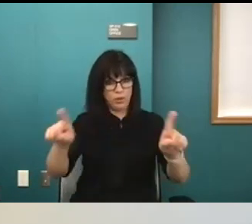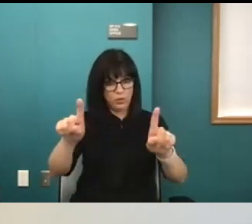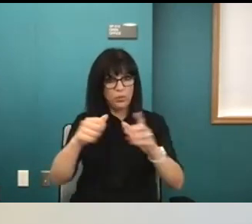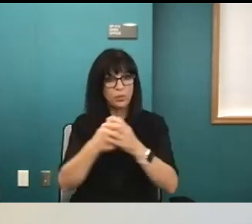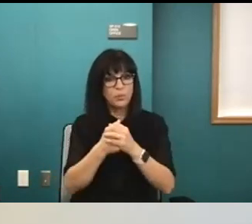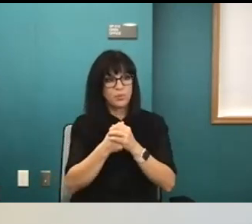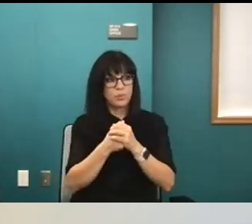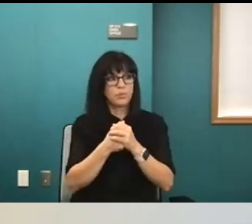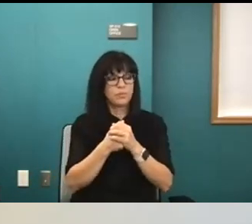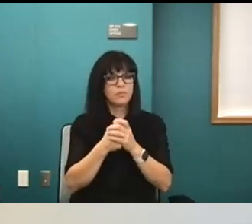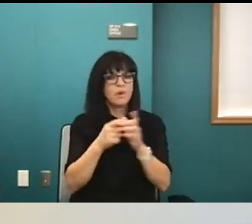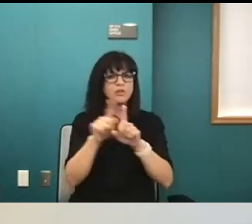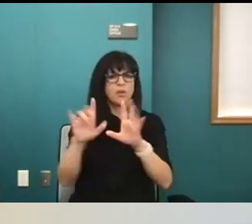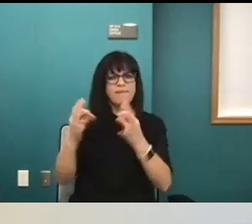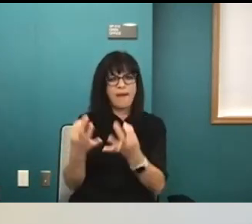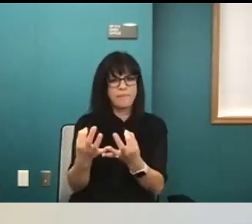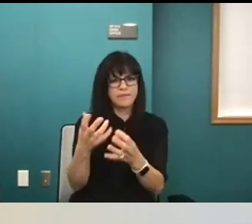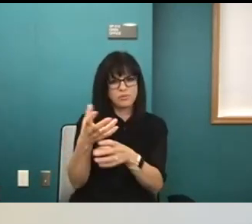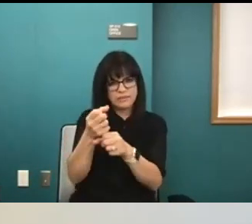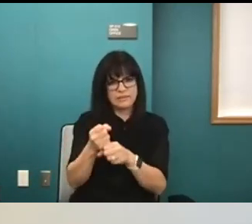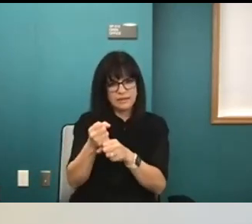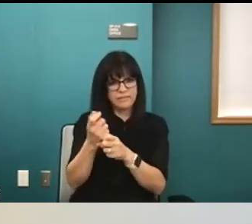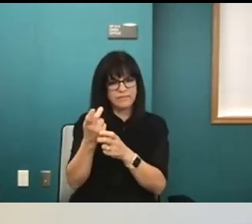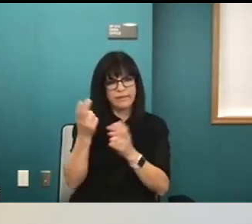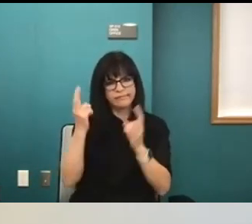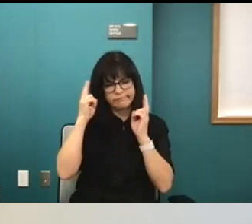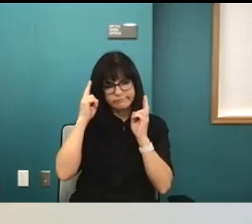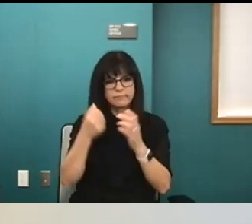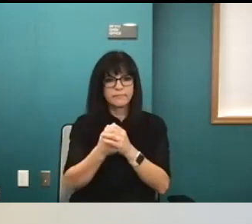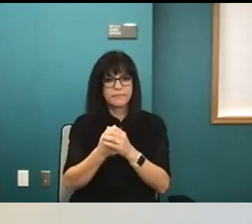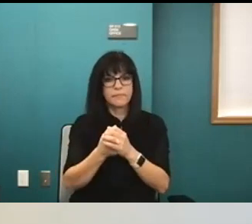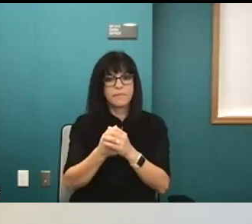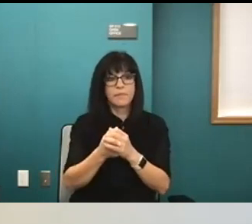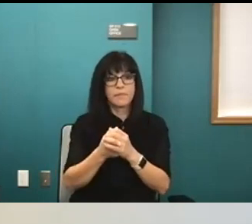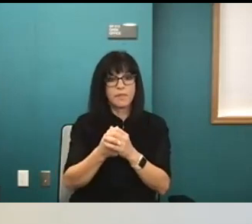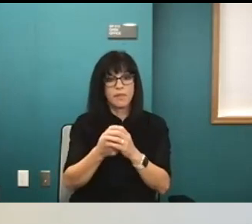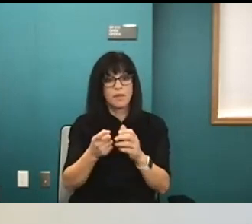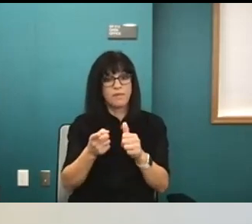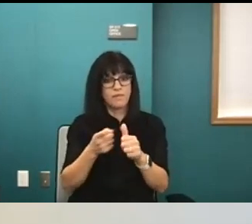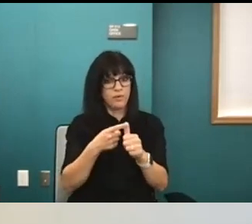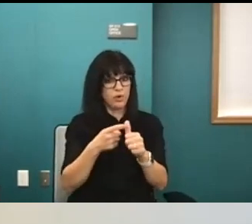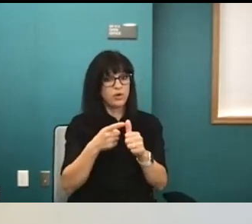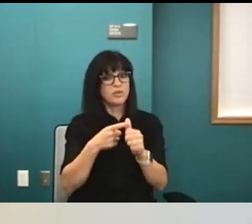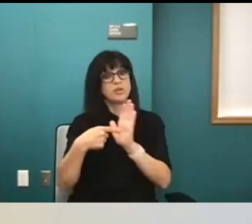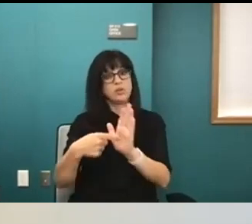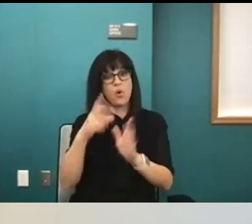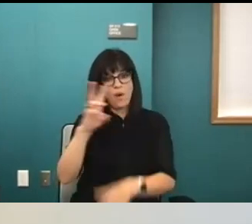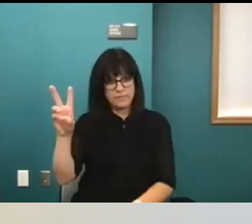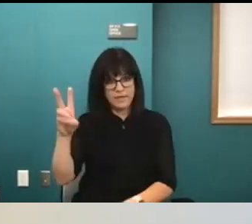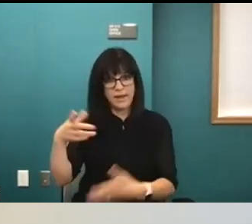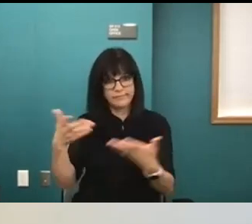the families and recipients out. First, I think I love to point out our website. If you go